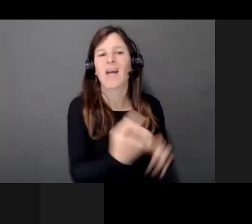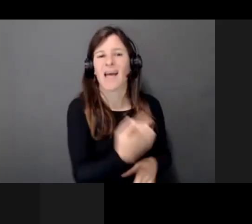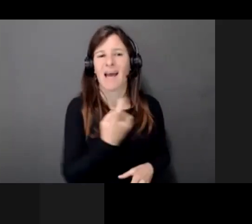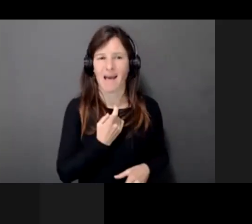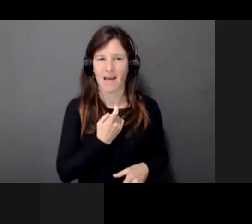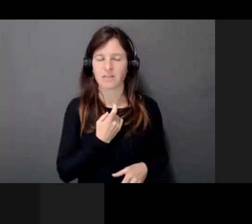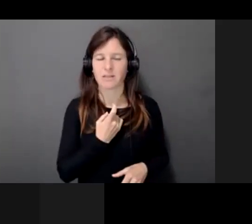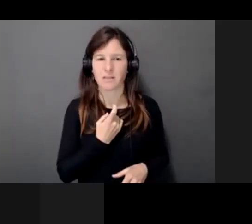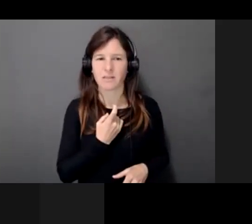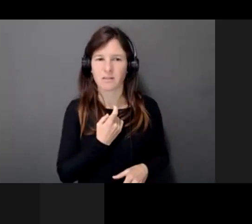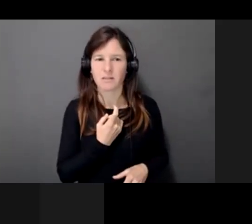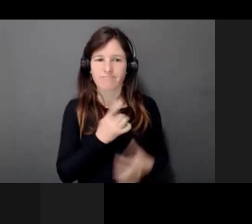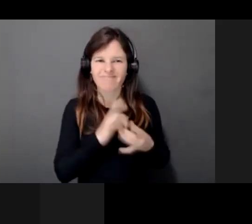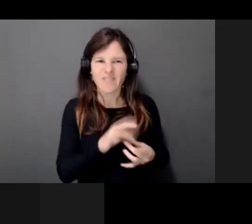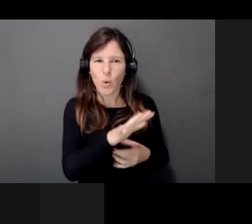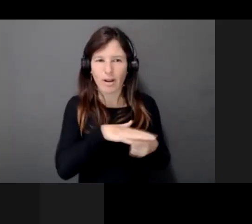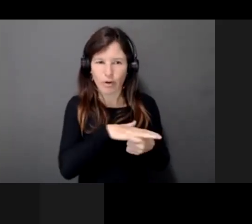abuse officer.